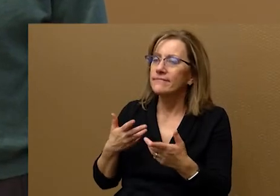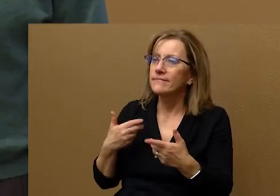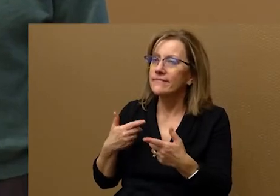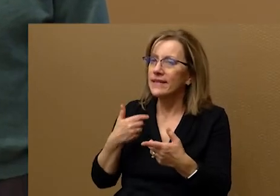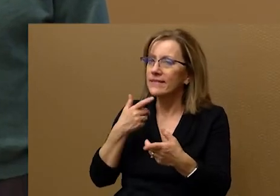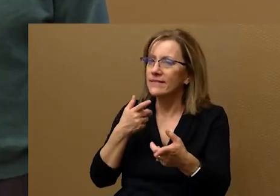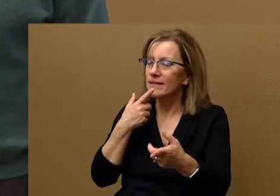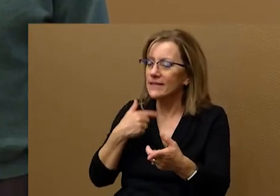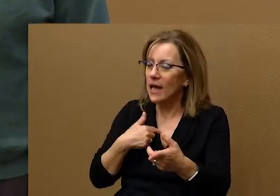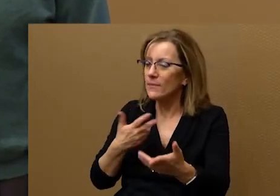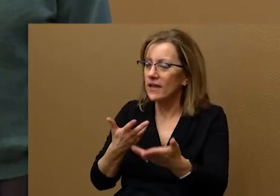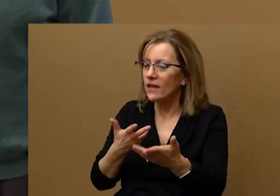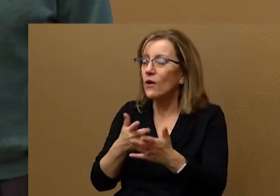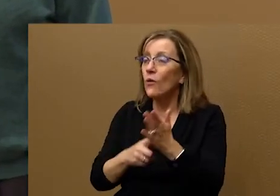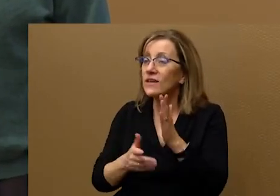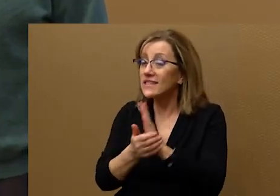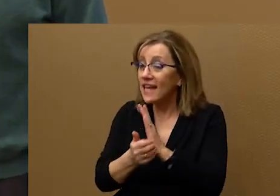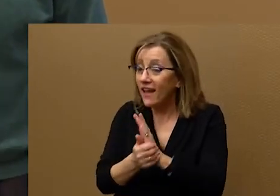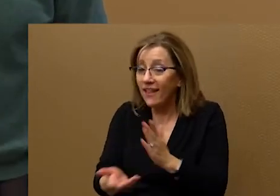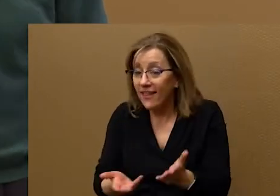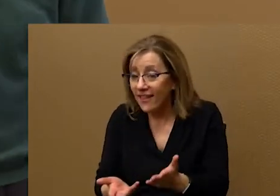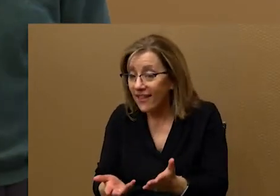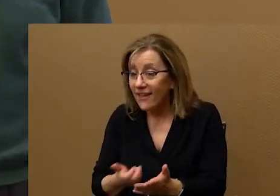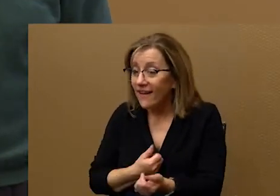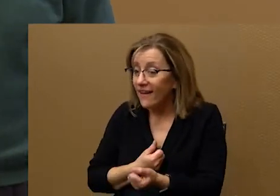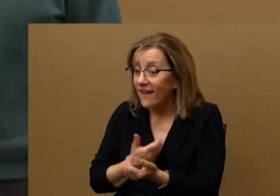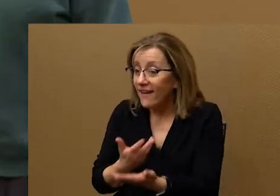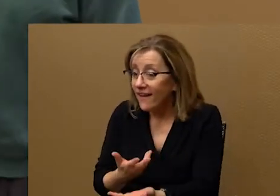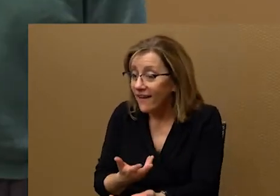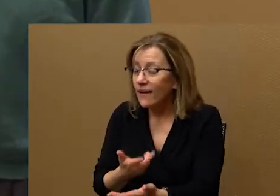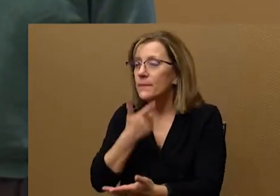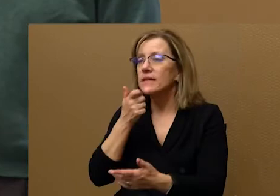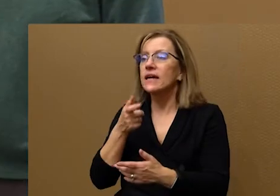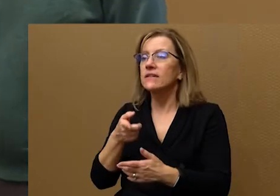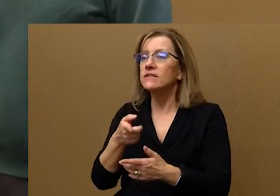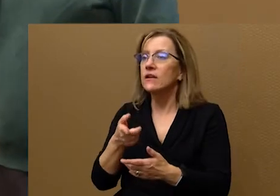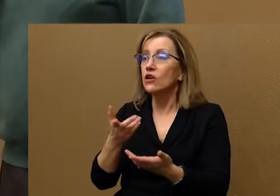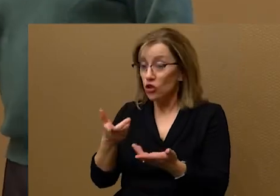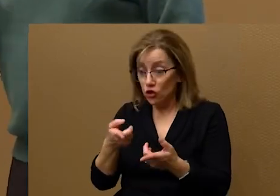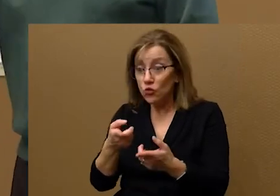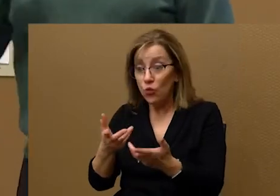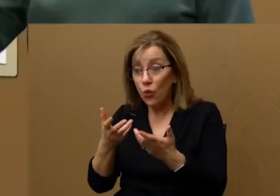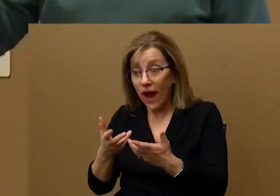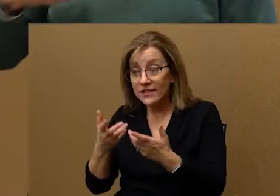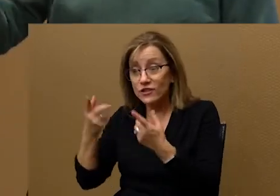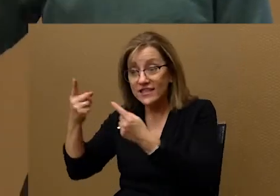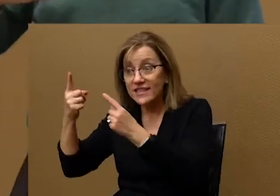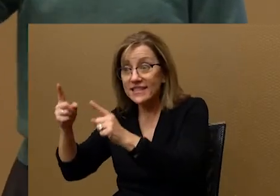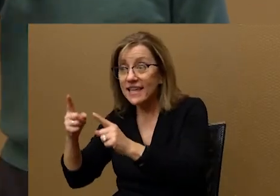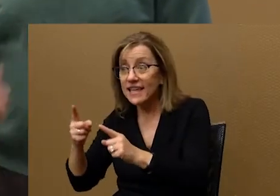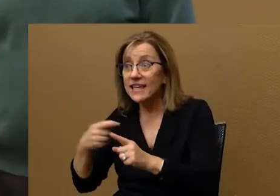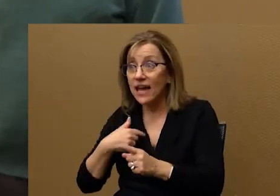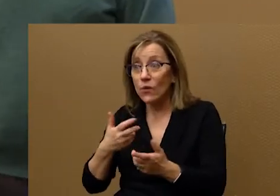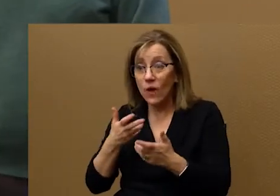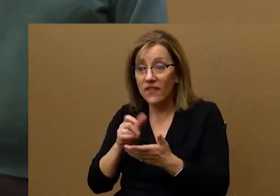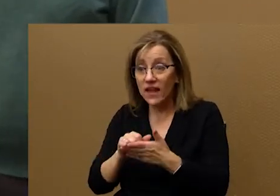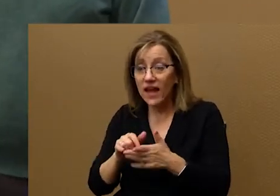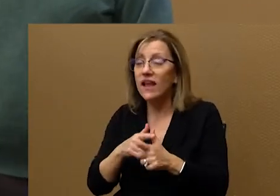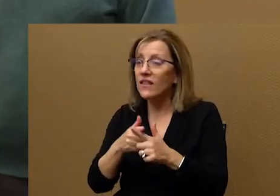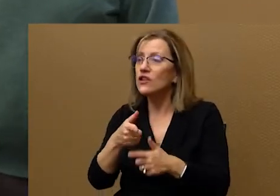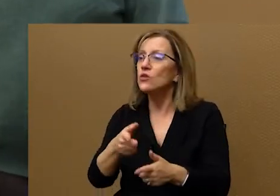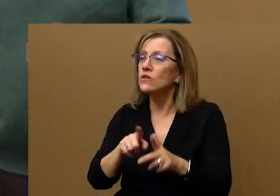you used. And eventually, because you want to succeed, and you know that's what I want from you, you'll start giving me skill language